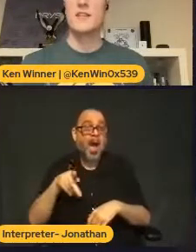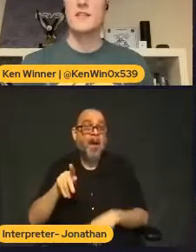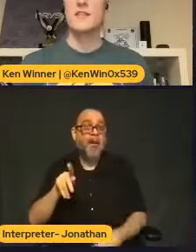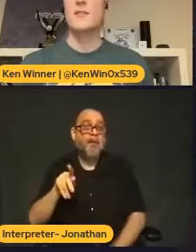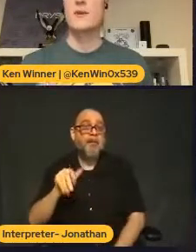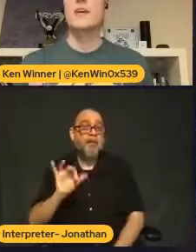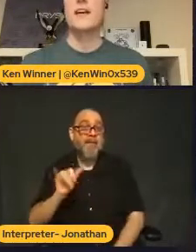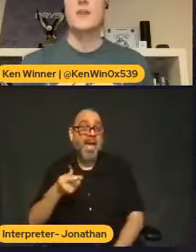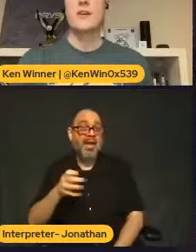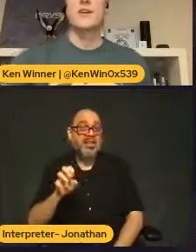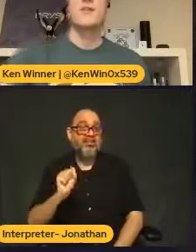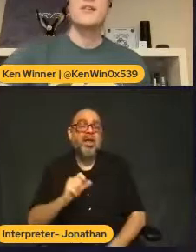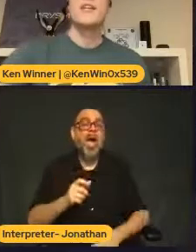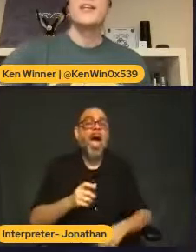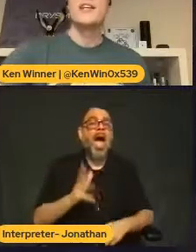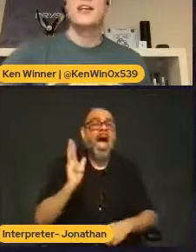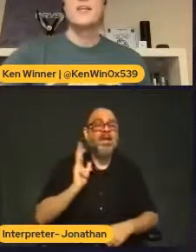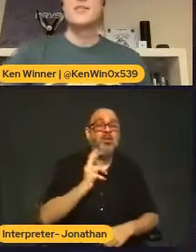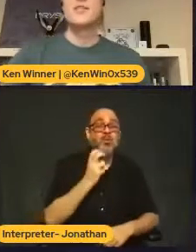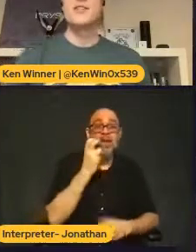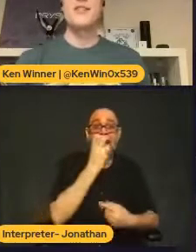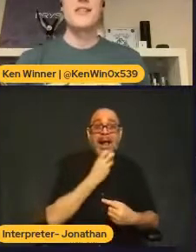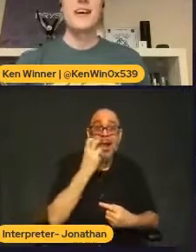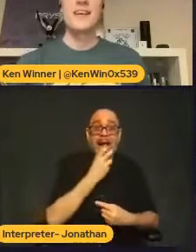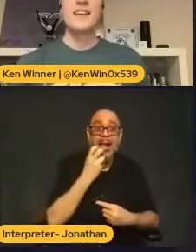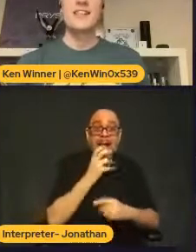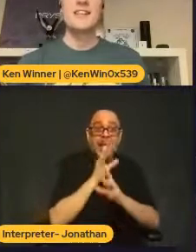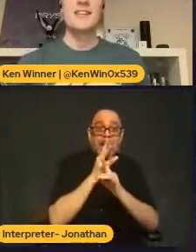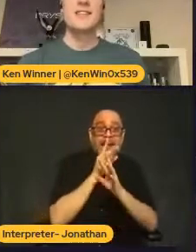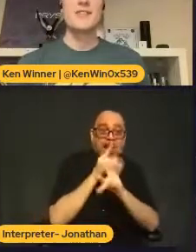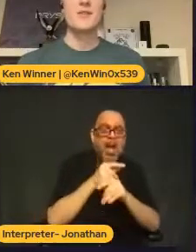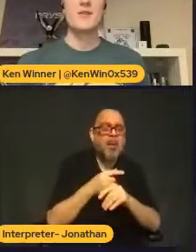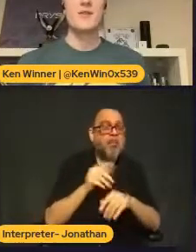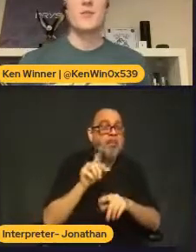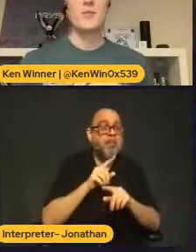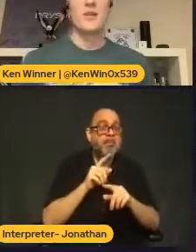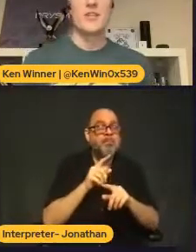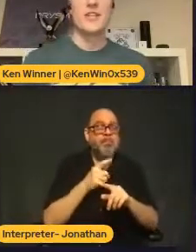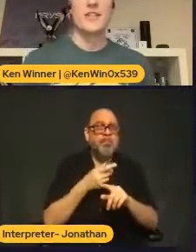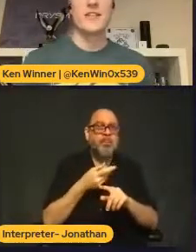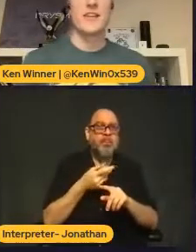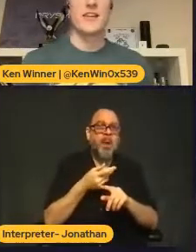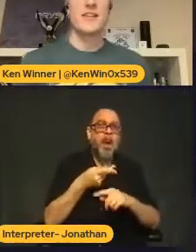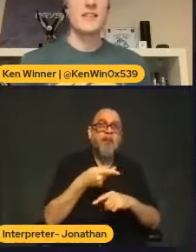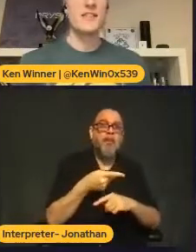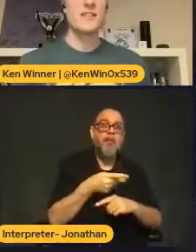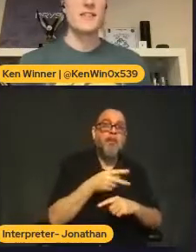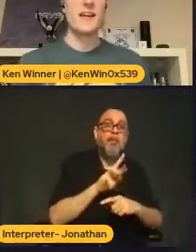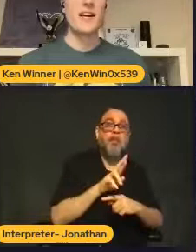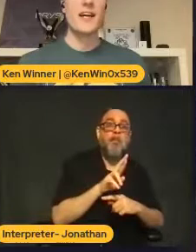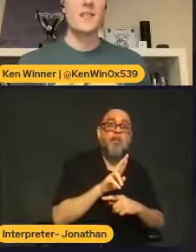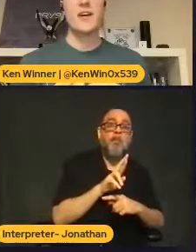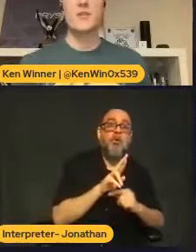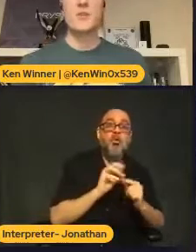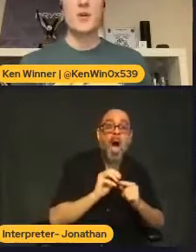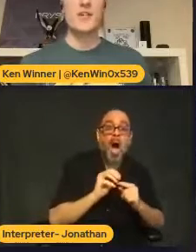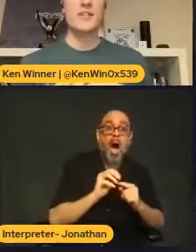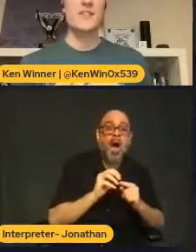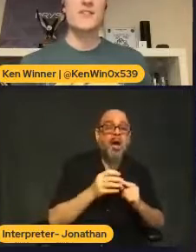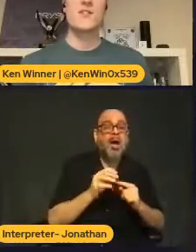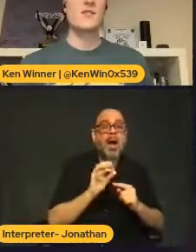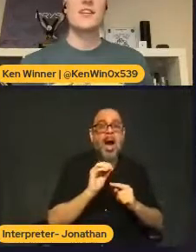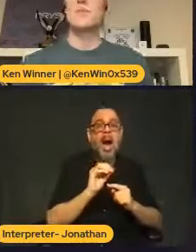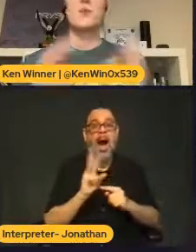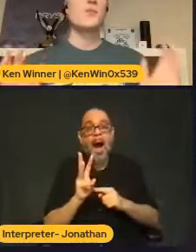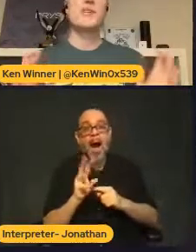and then, you know, about an hour ago, Elad mentioned that he says Progen, and I thought it was